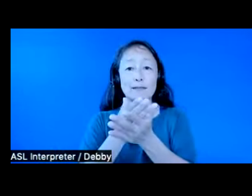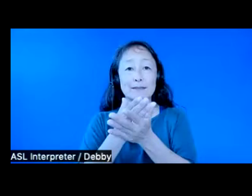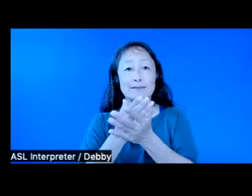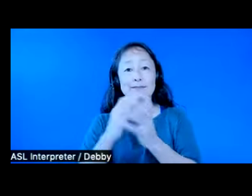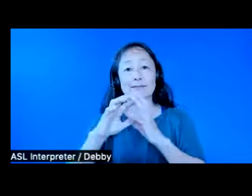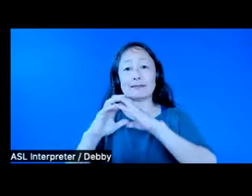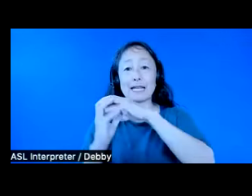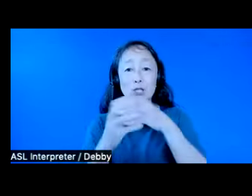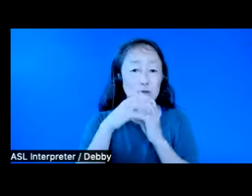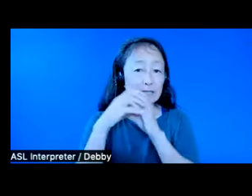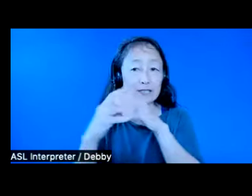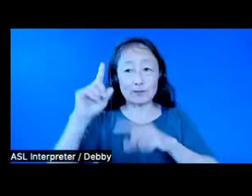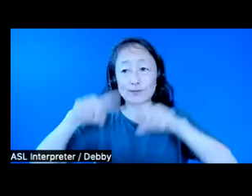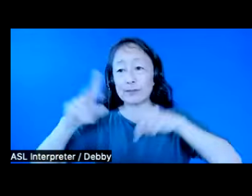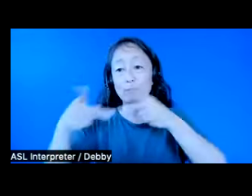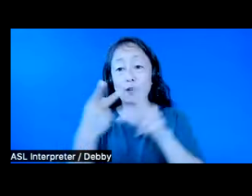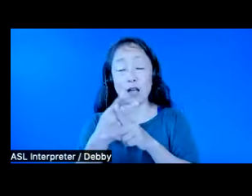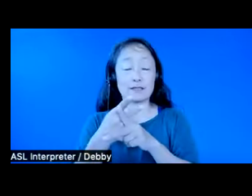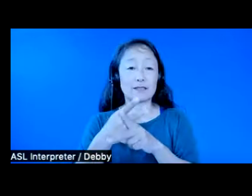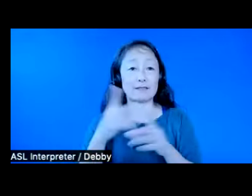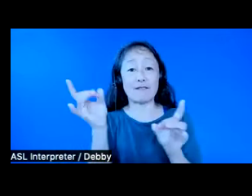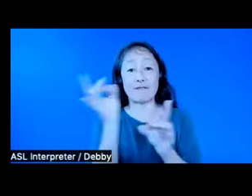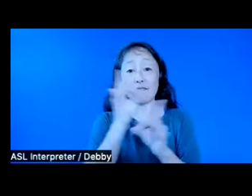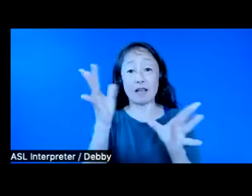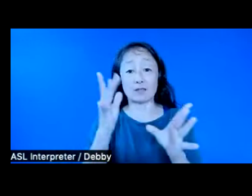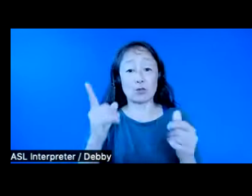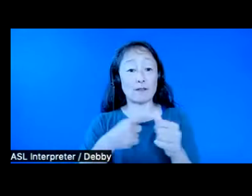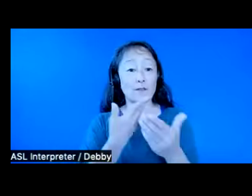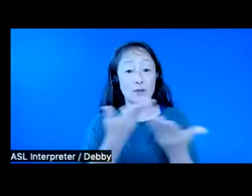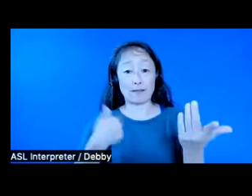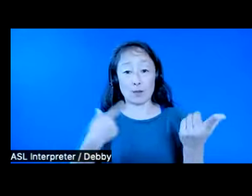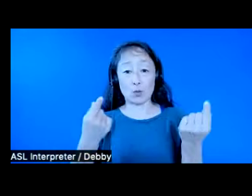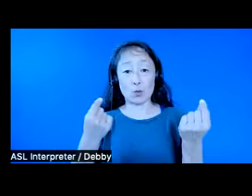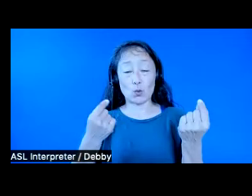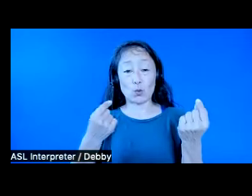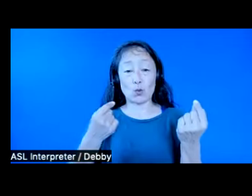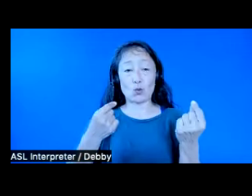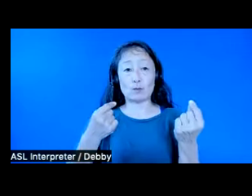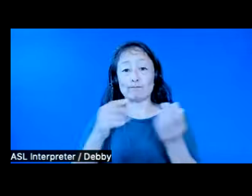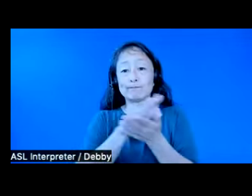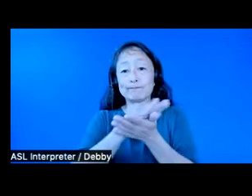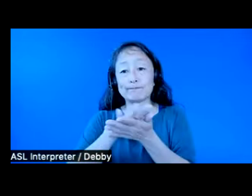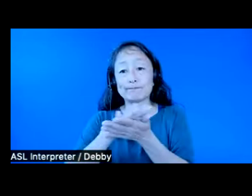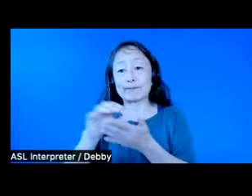is I'm going to smudge for us. And then I'm going to do a little bit of a wellness exercise because it's the end of the